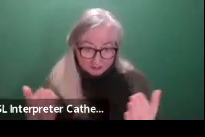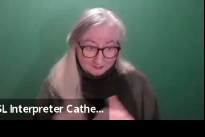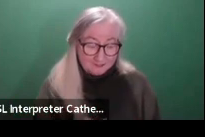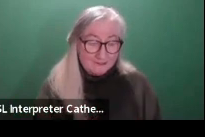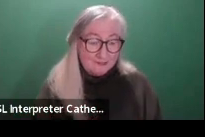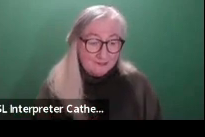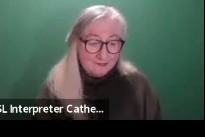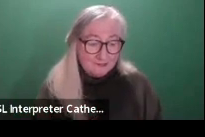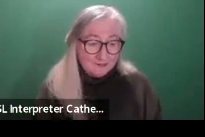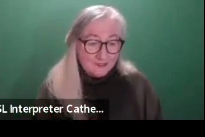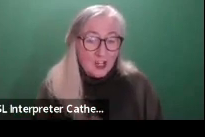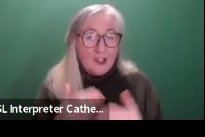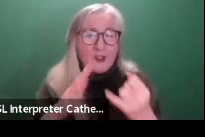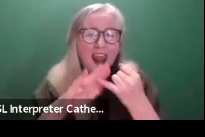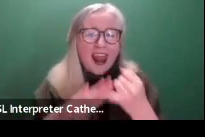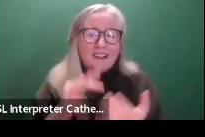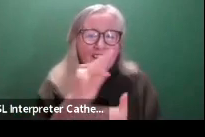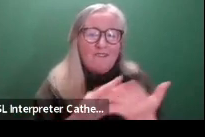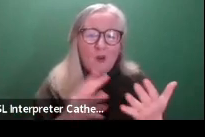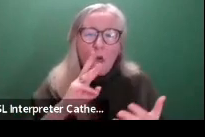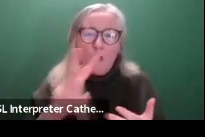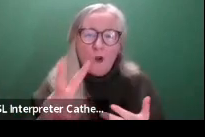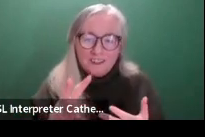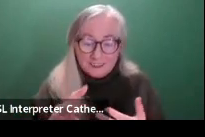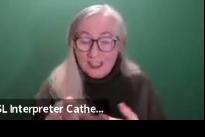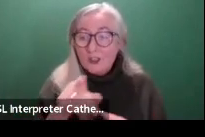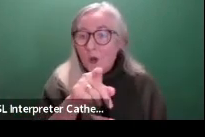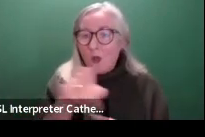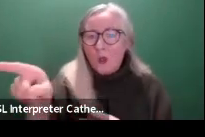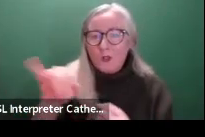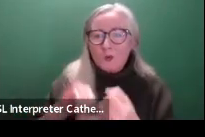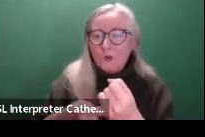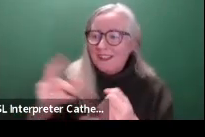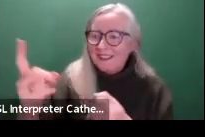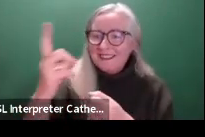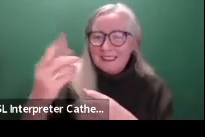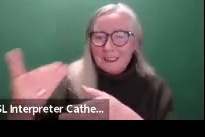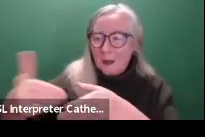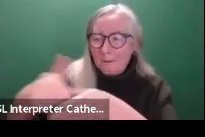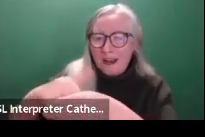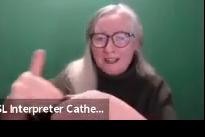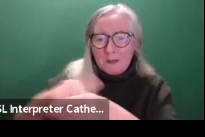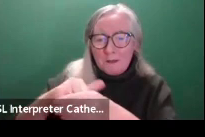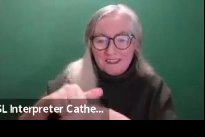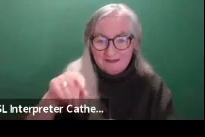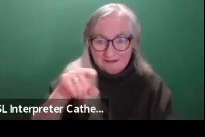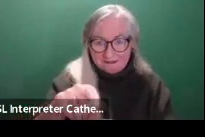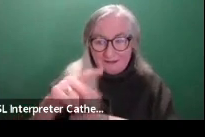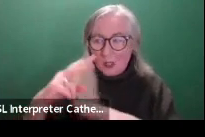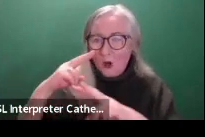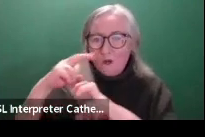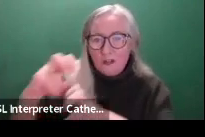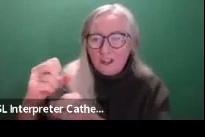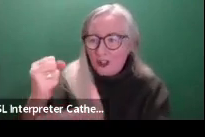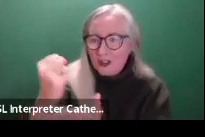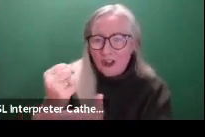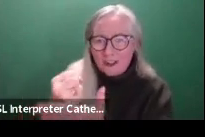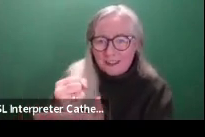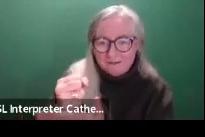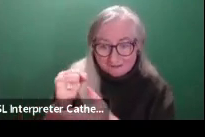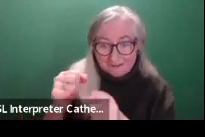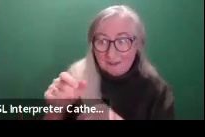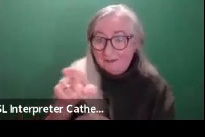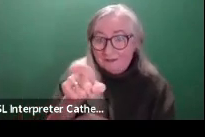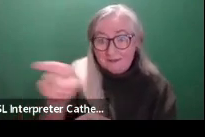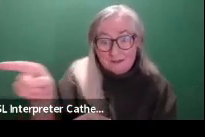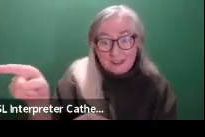say, last word, is that none of the participants in this study, in my research, had